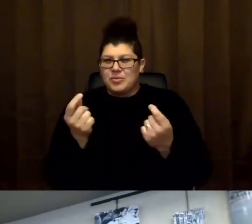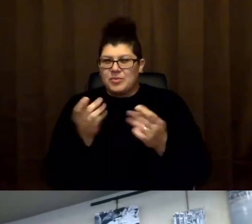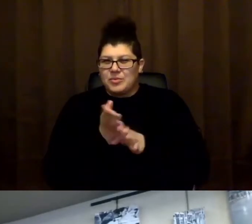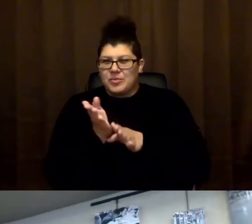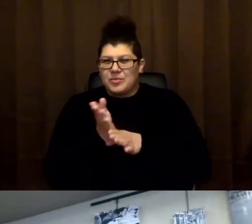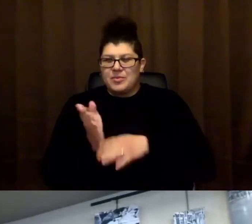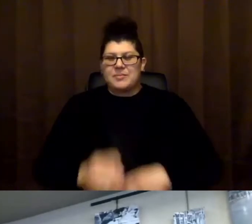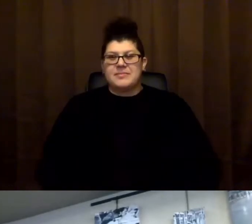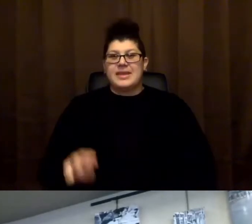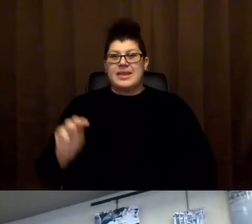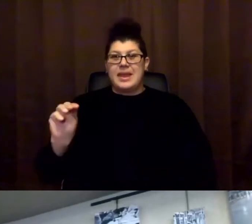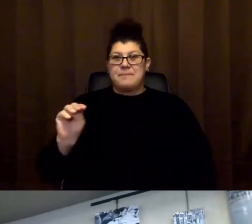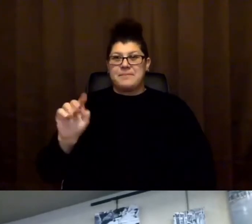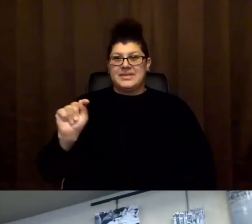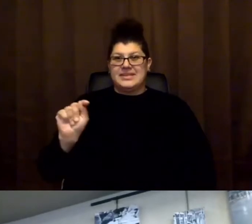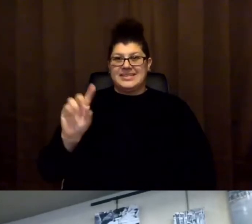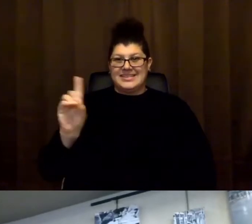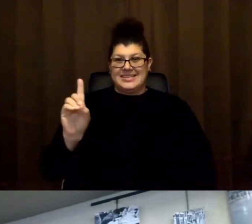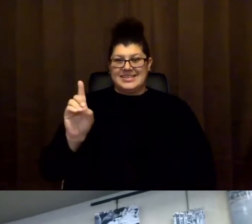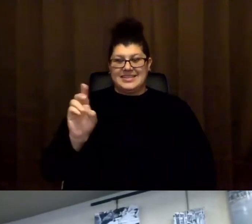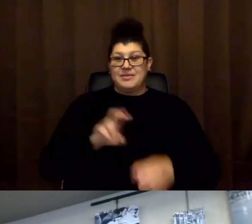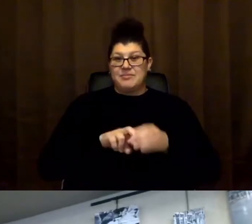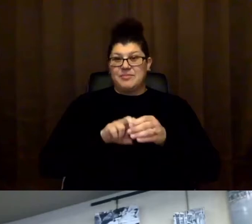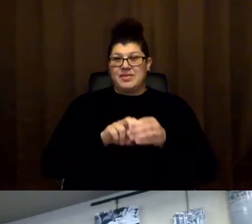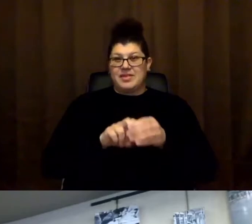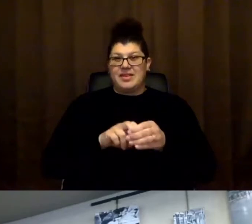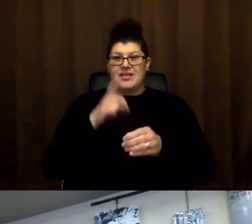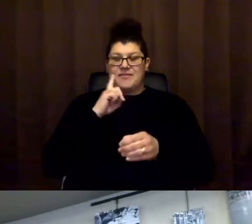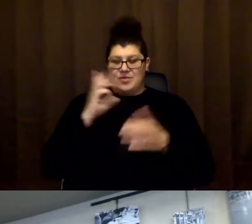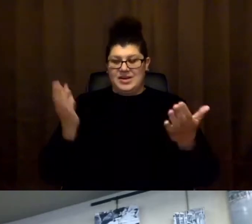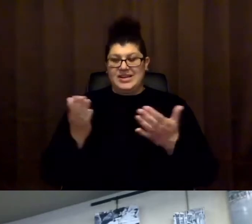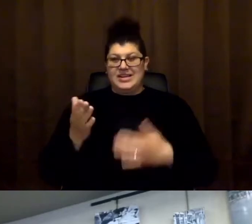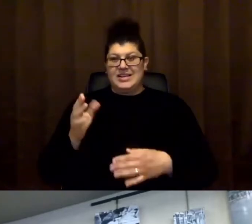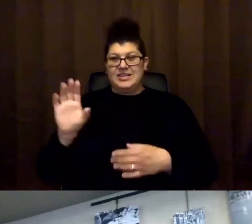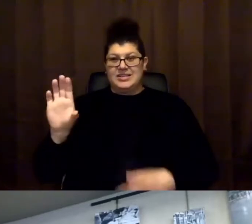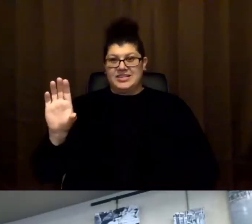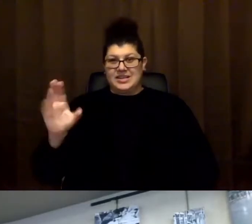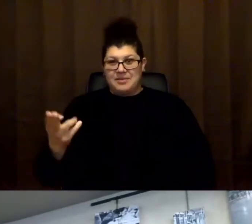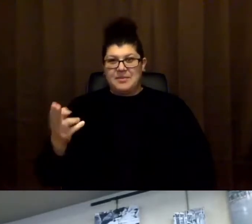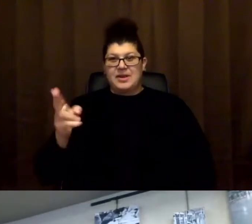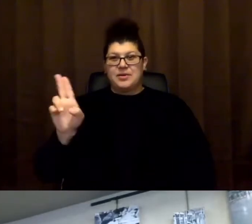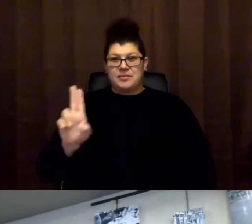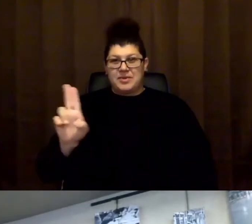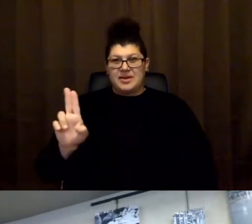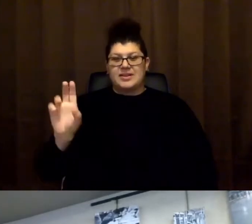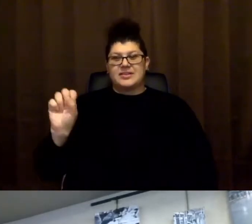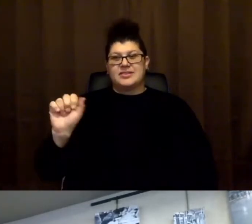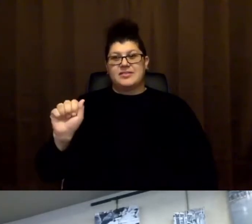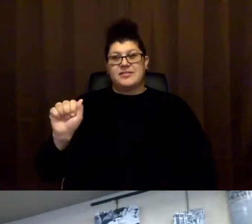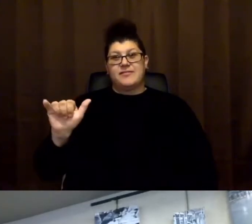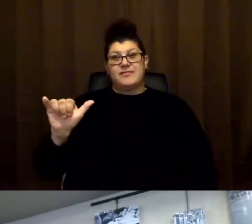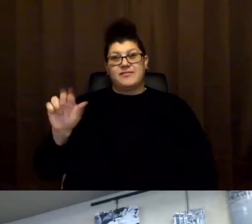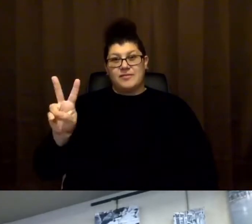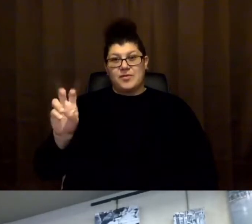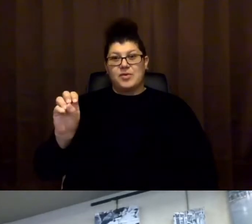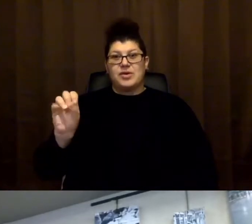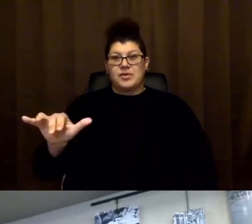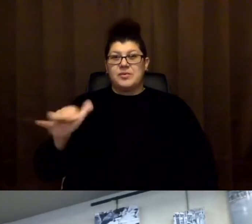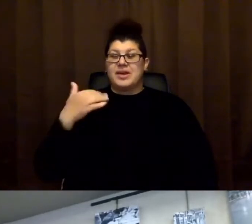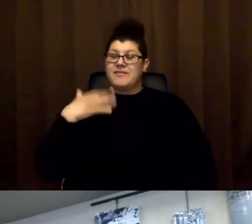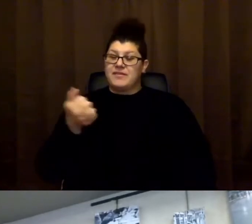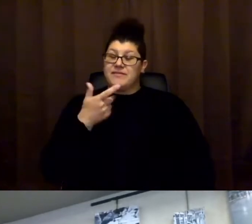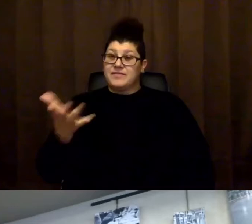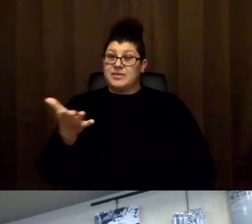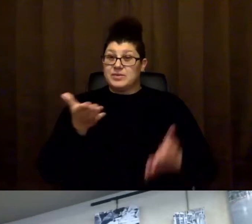public transportation provider for the Champaign-Urbana and Savoy community. We offer a couple different types of services. We have